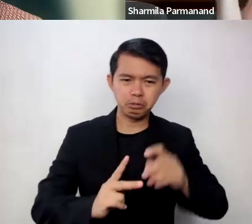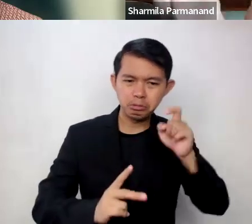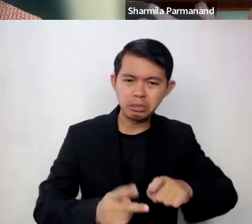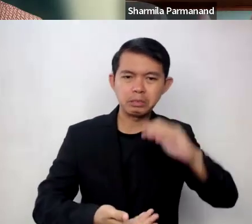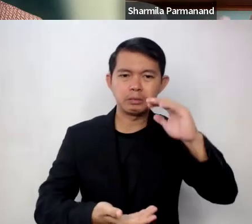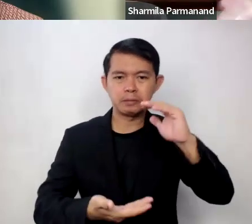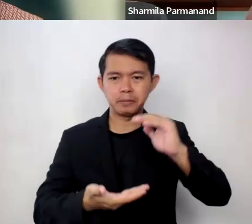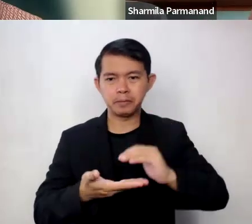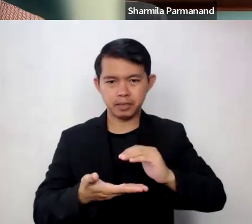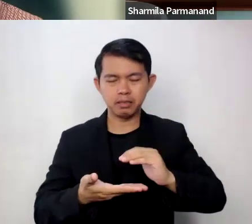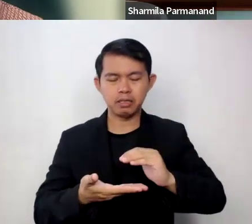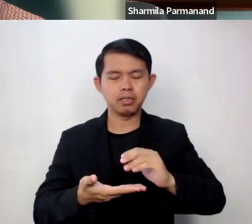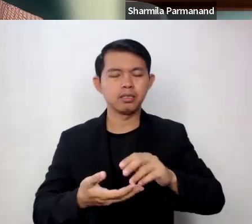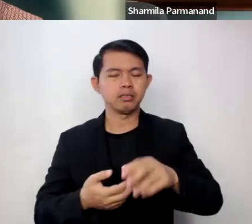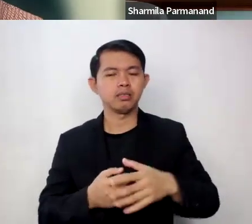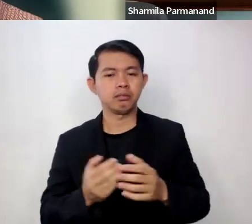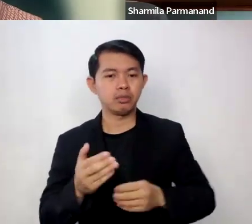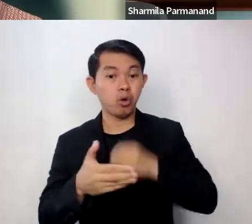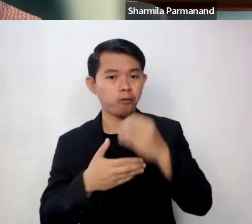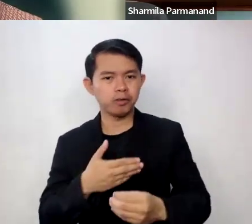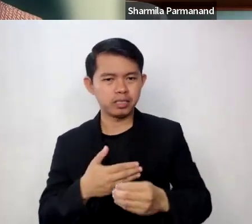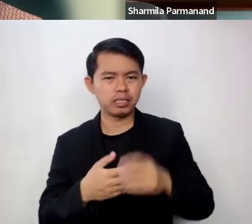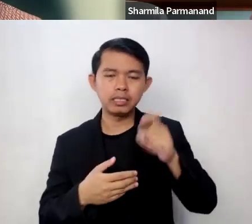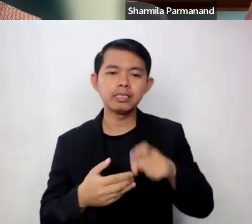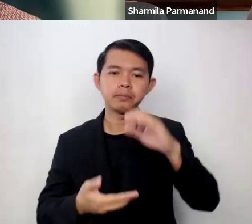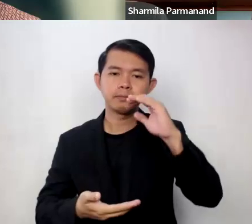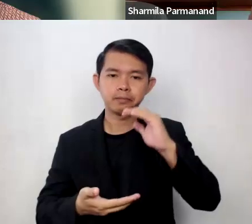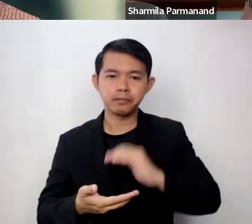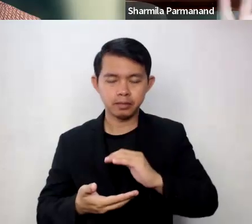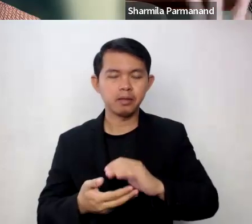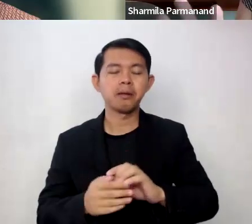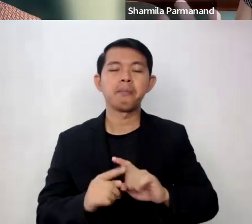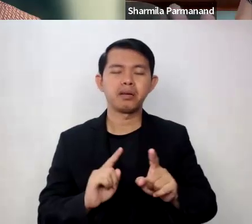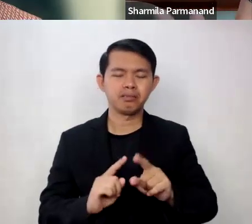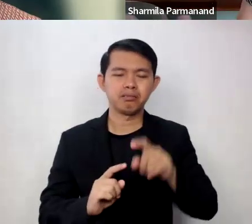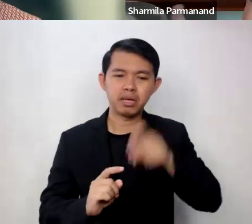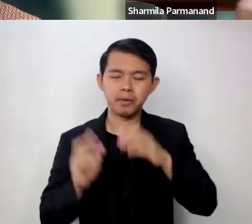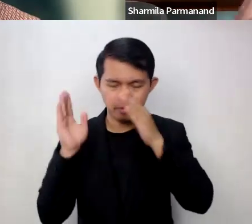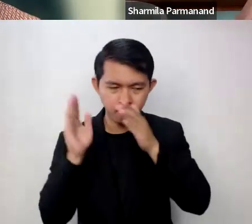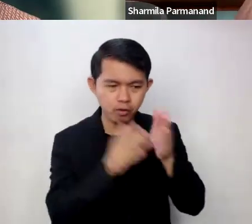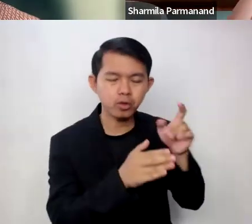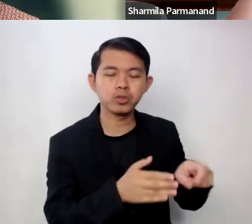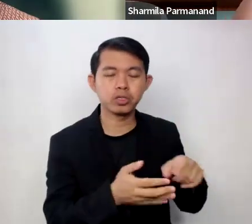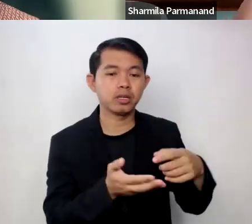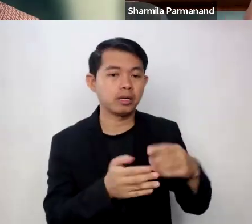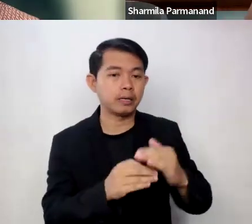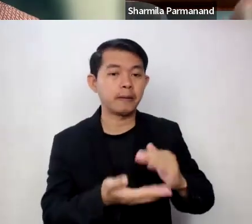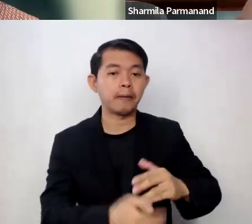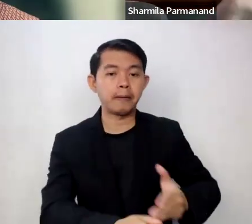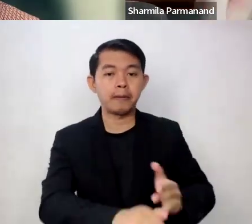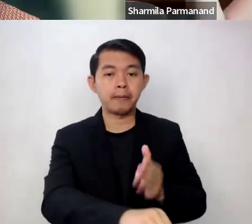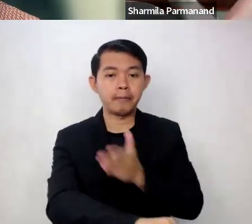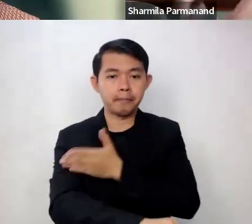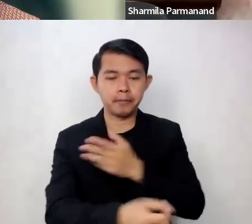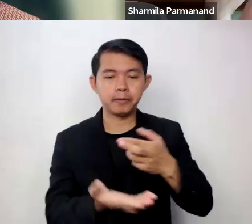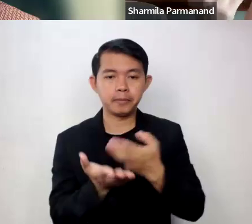an overpopulation issue rather than as a resource distribution issue, right? And obviously, feminists